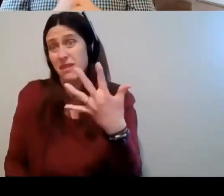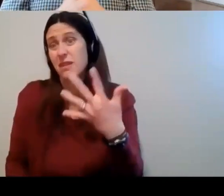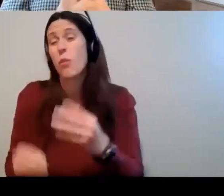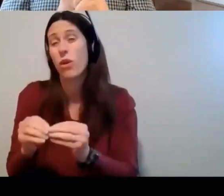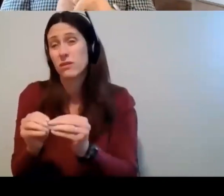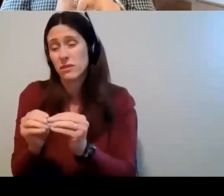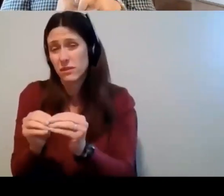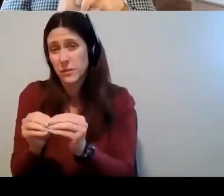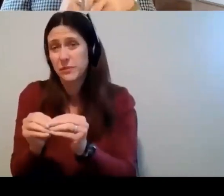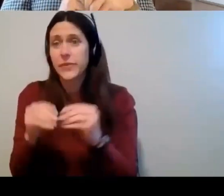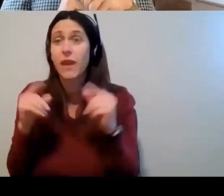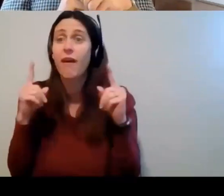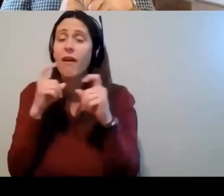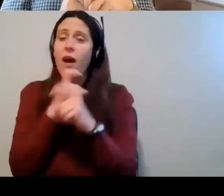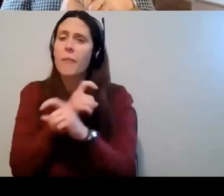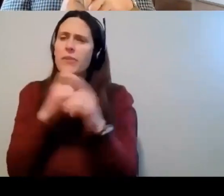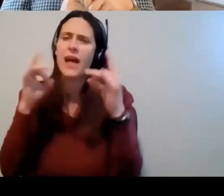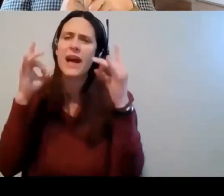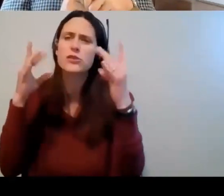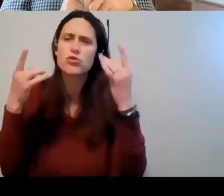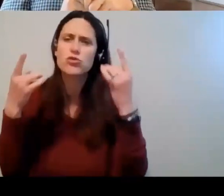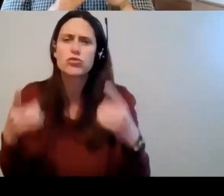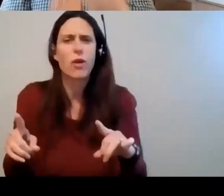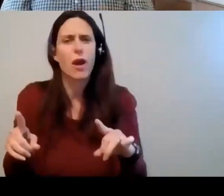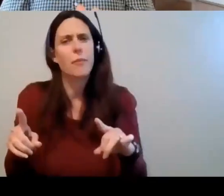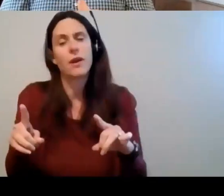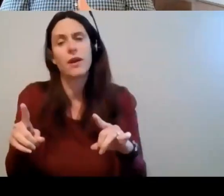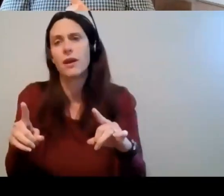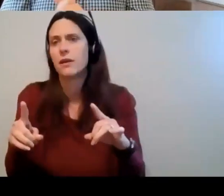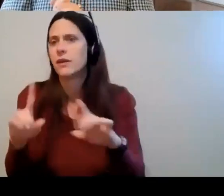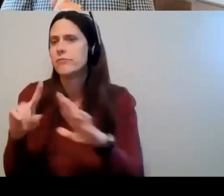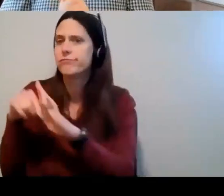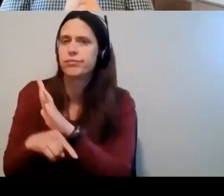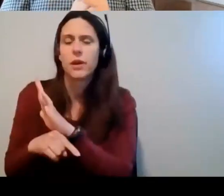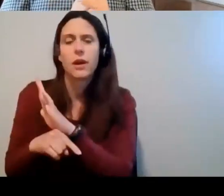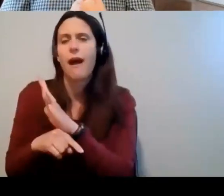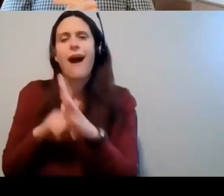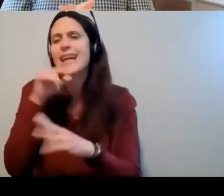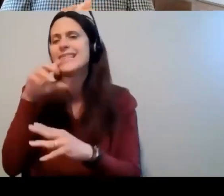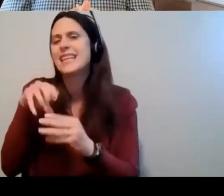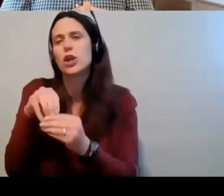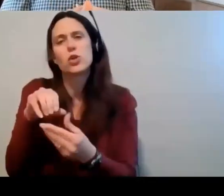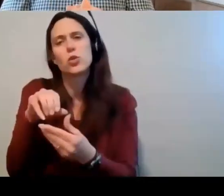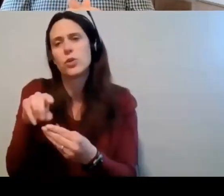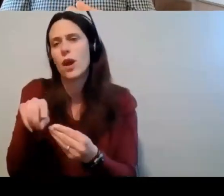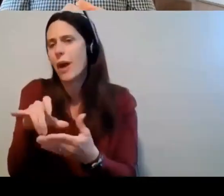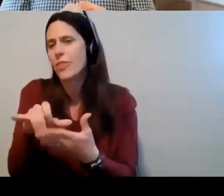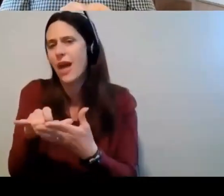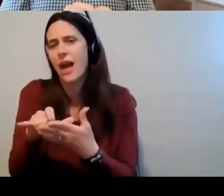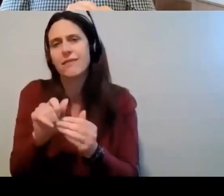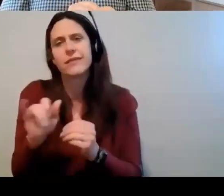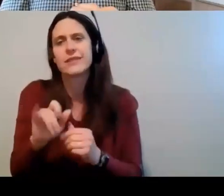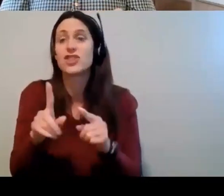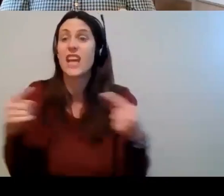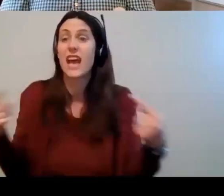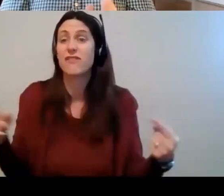trauma goes into any number of things. I didn't include information here about adverse childhood experiences, but